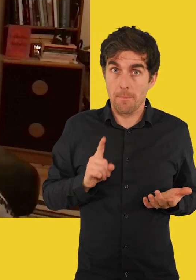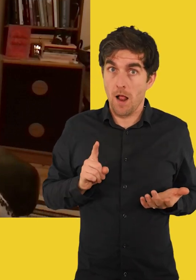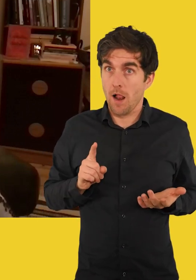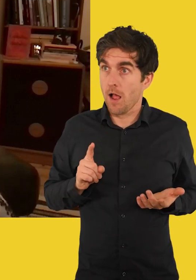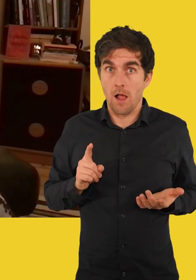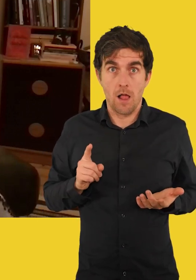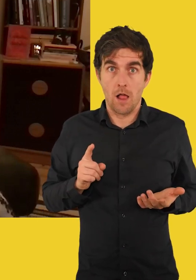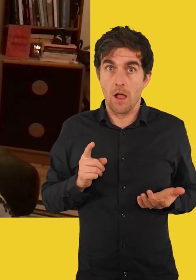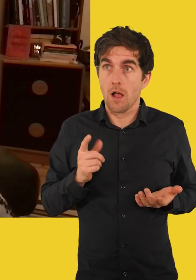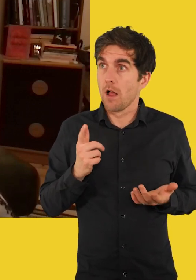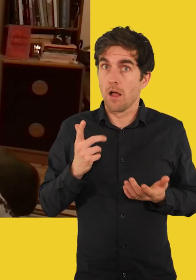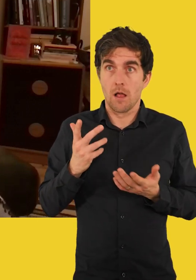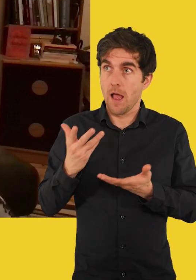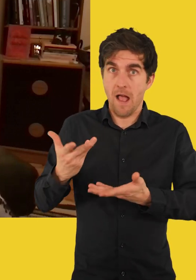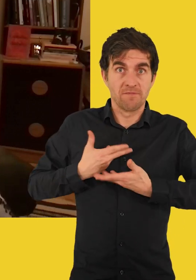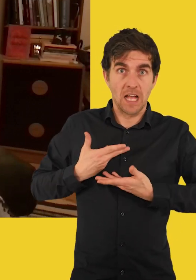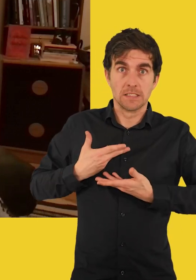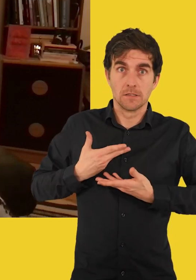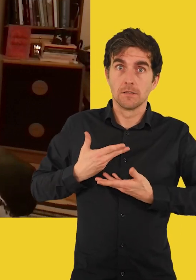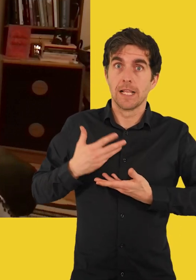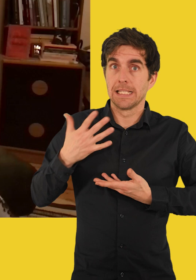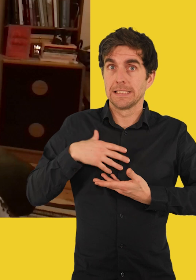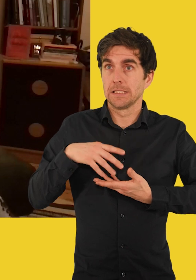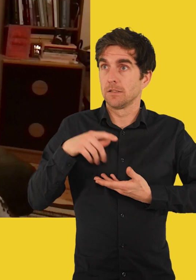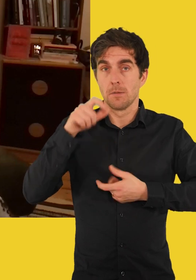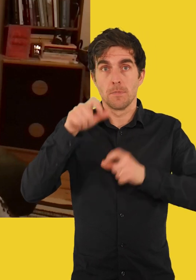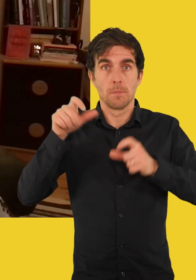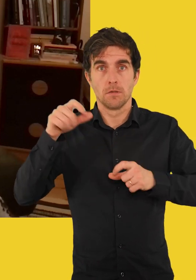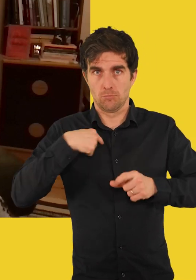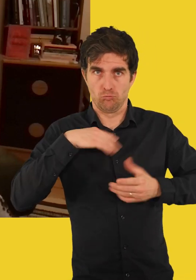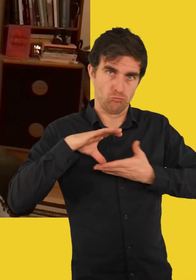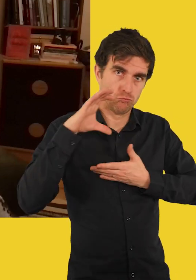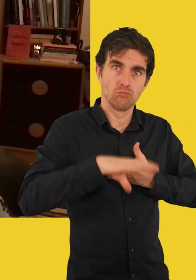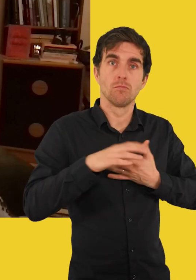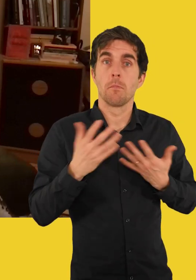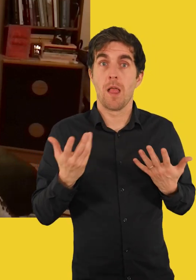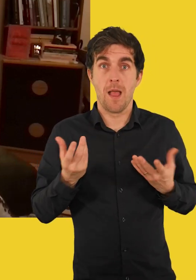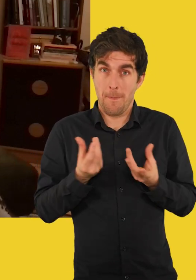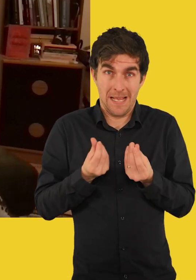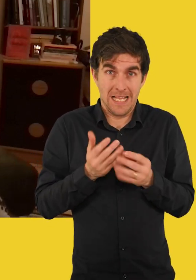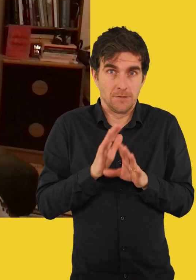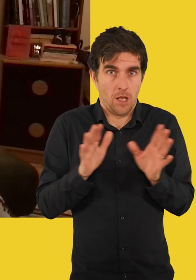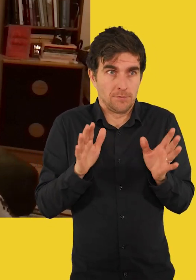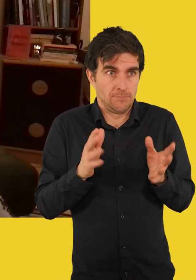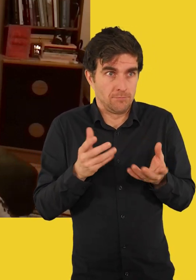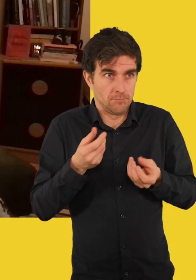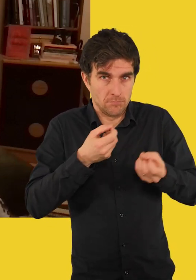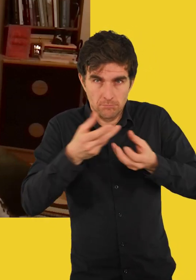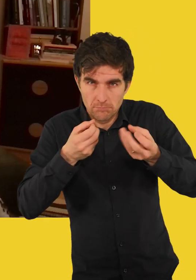you need people to invest in you, and you need patrons in this day and age where actually money isn't